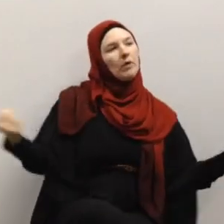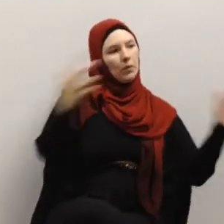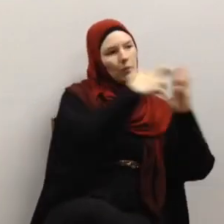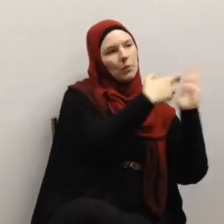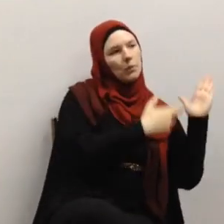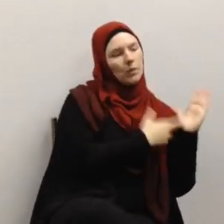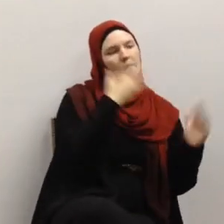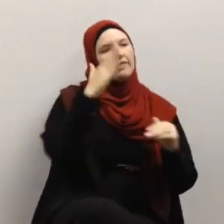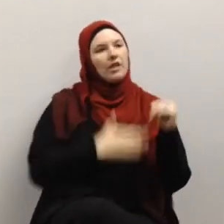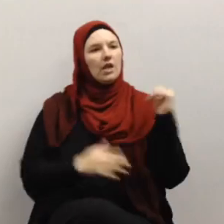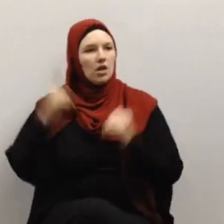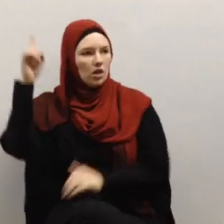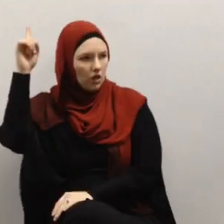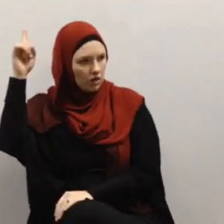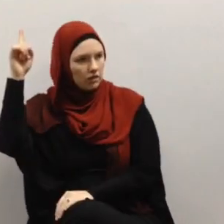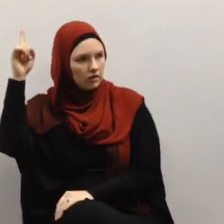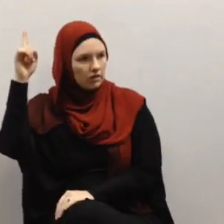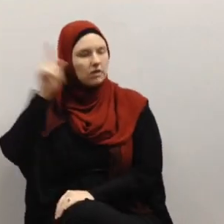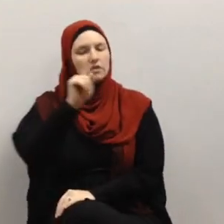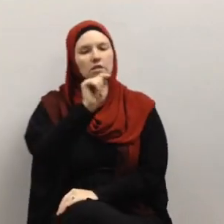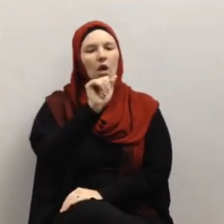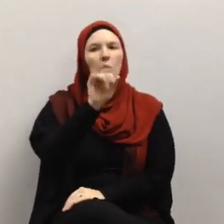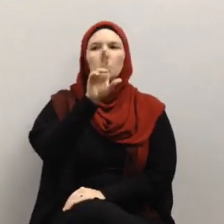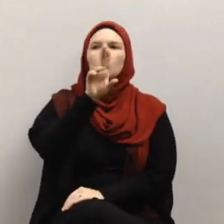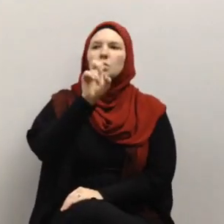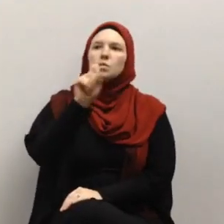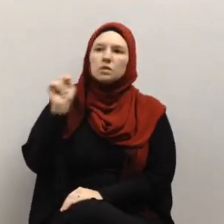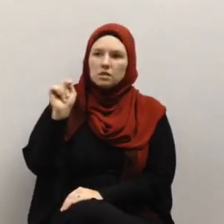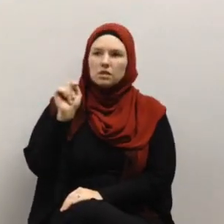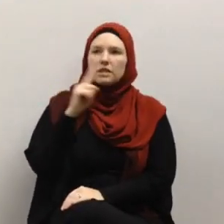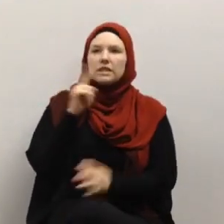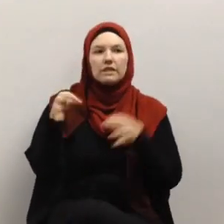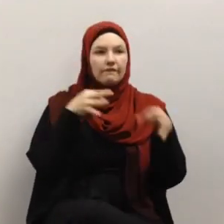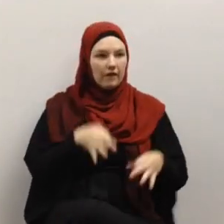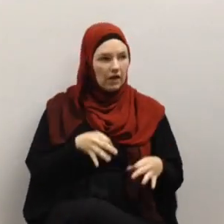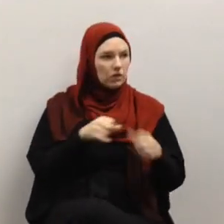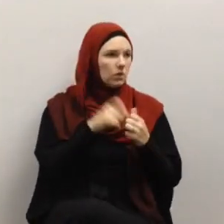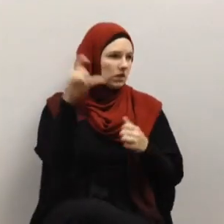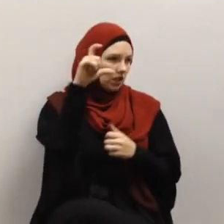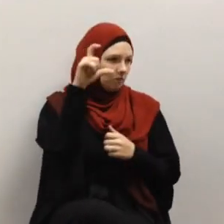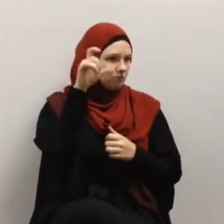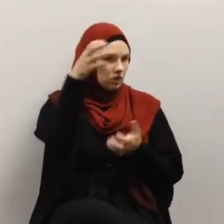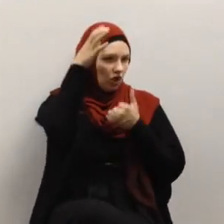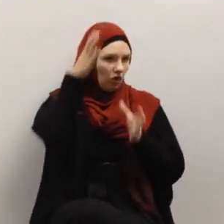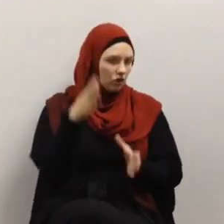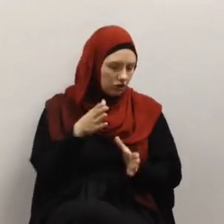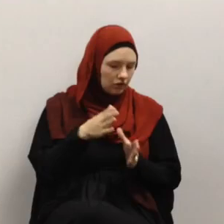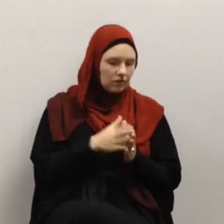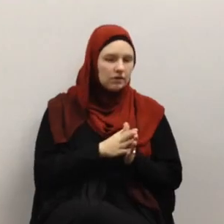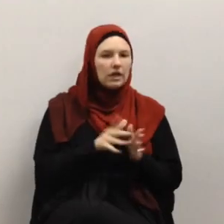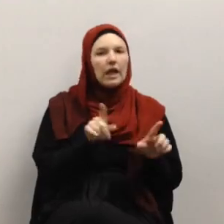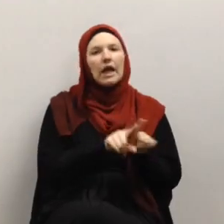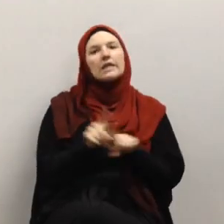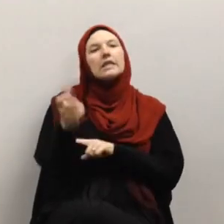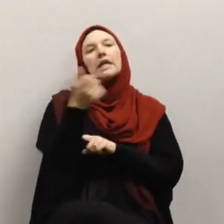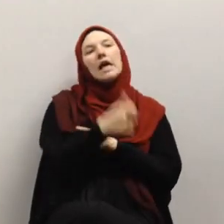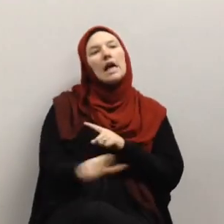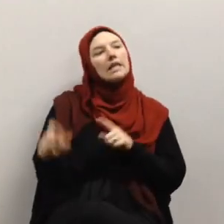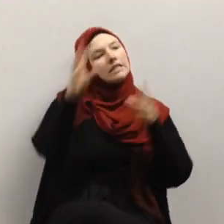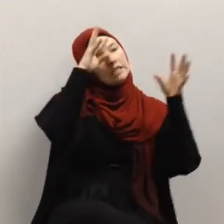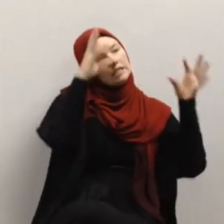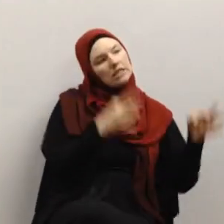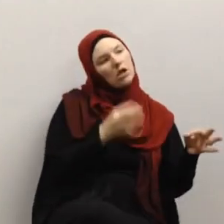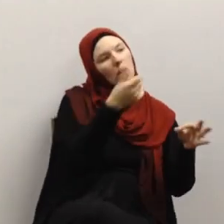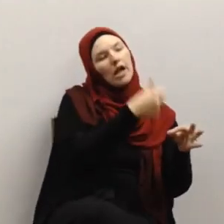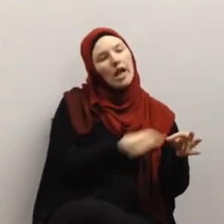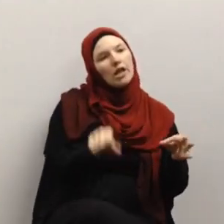is what taghut is. Taghut is defined, according to Islamic scholars, as any ruling or any